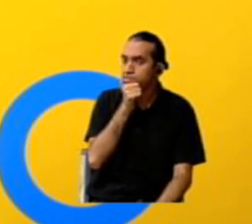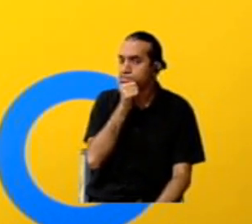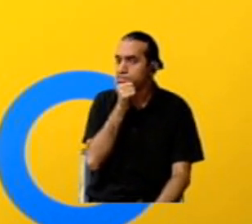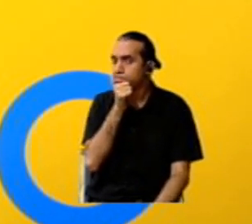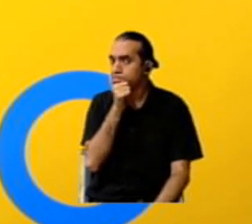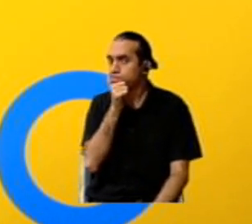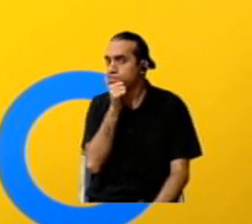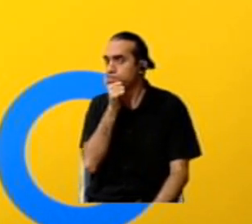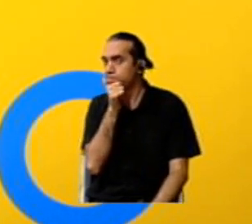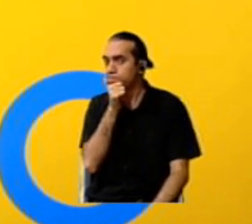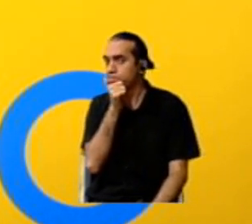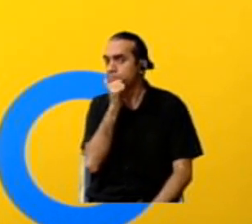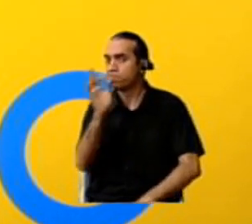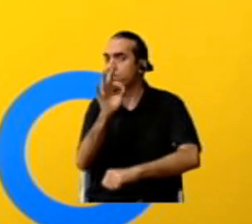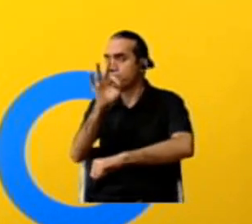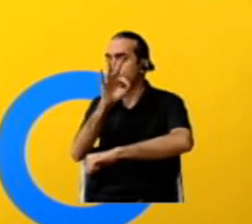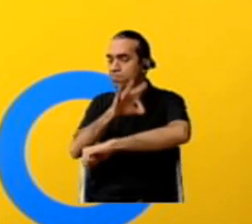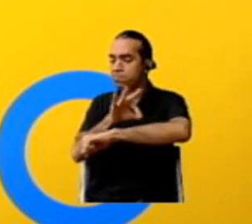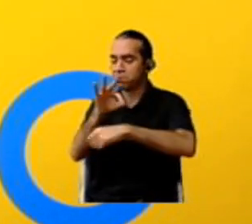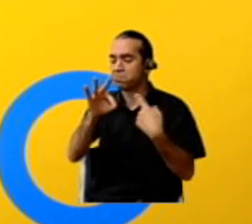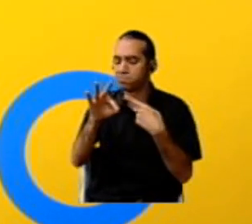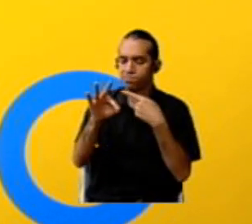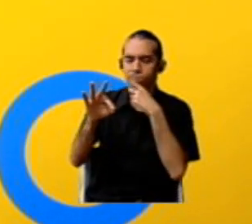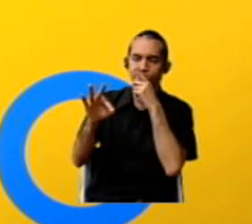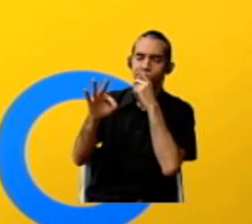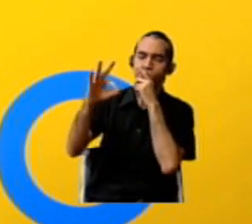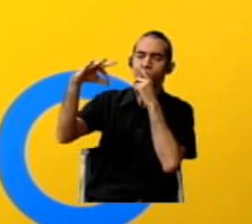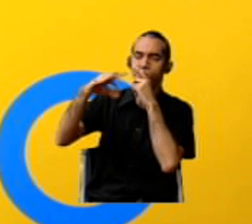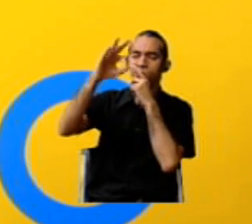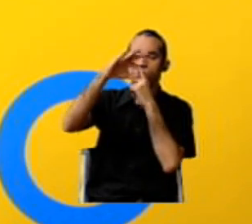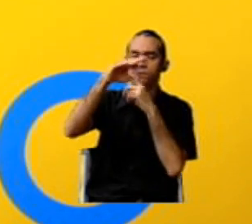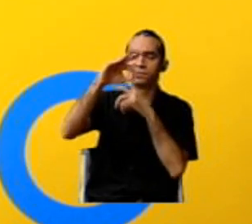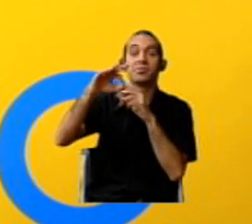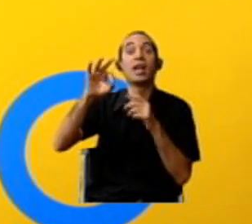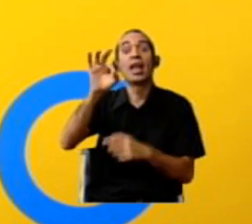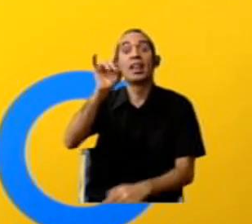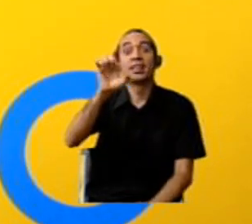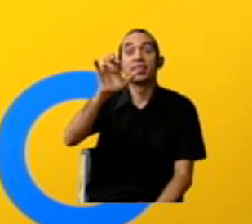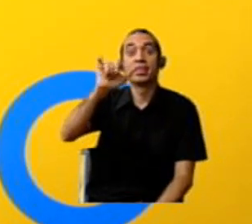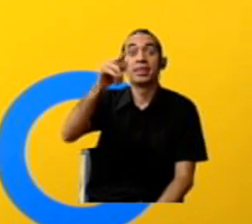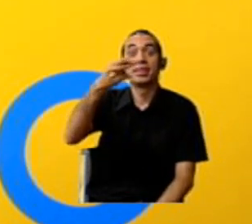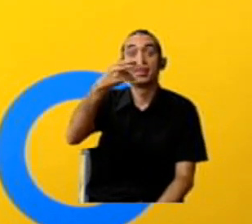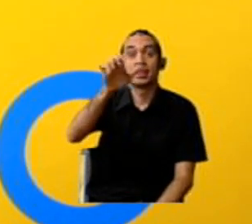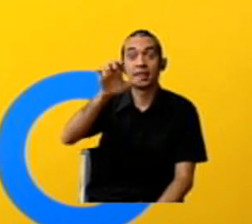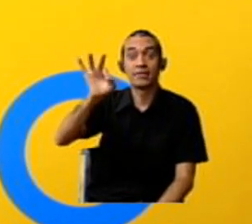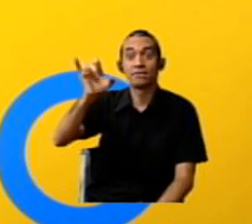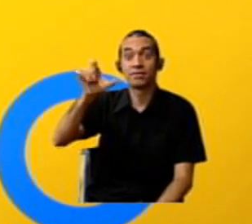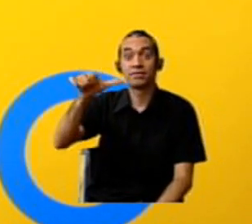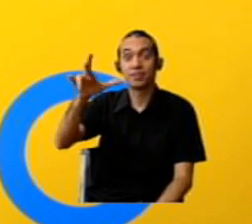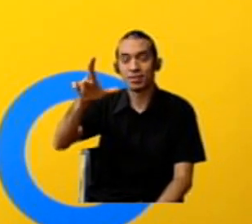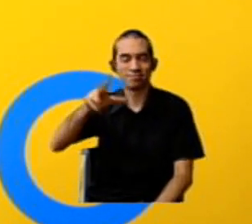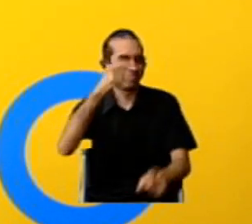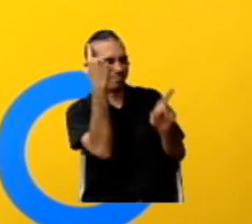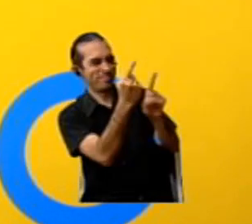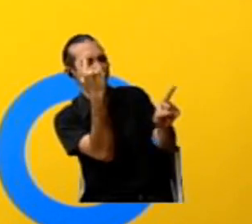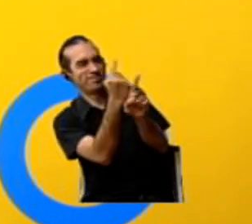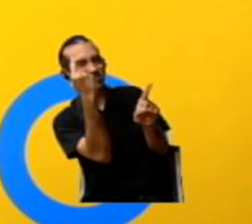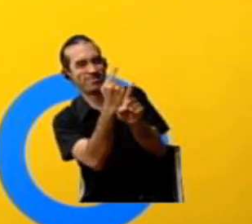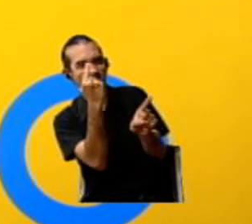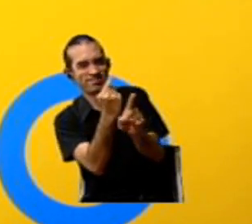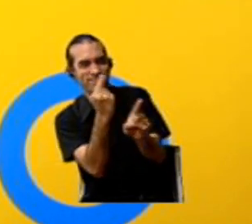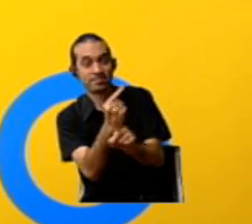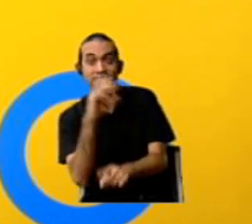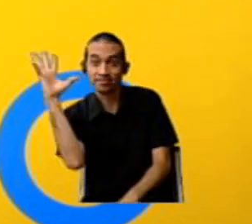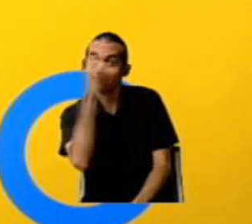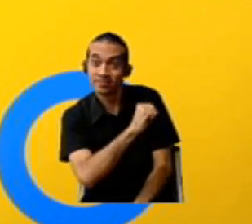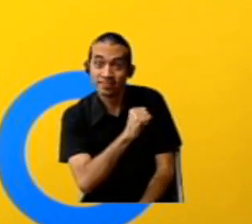There was a mosquito. I think it was dengue fever. Correct, Charlie. Did you